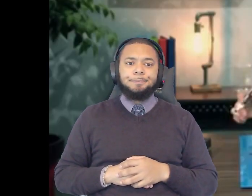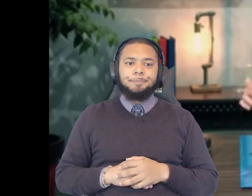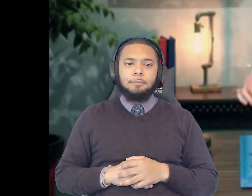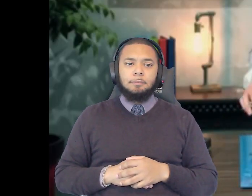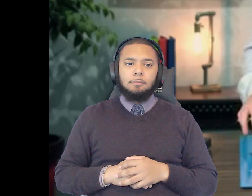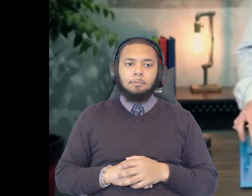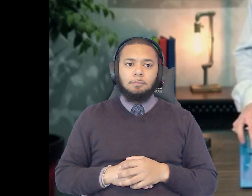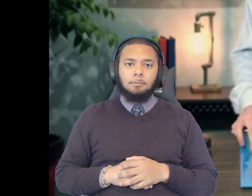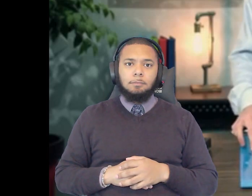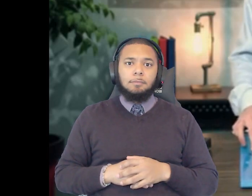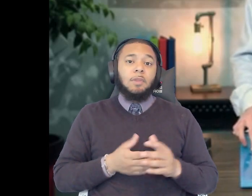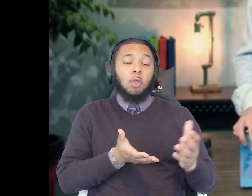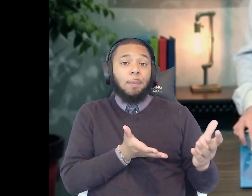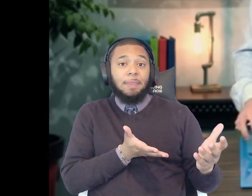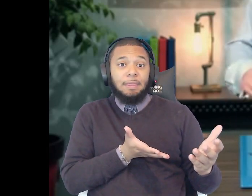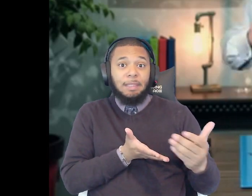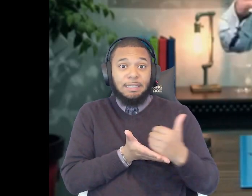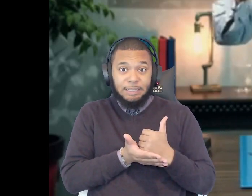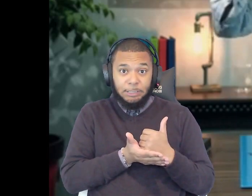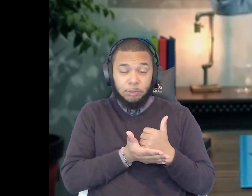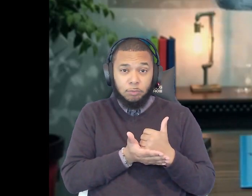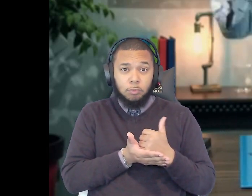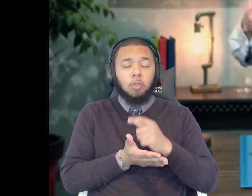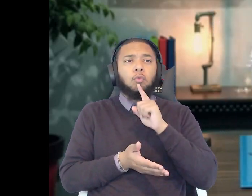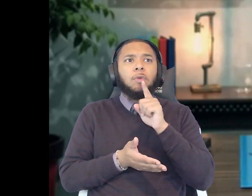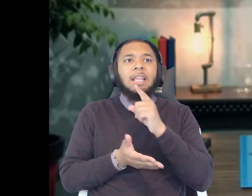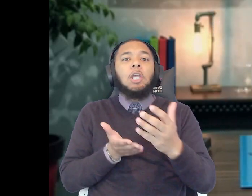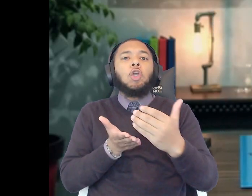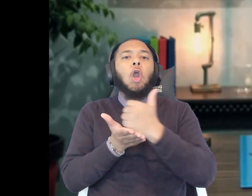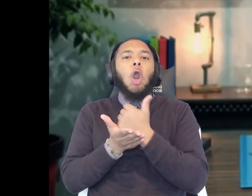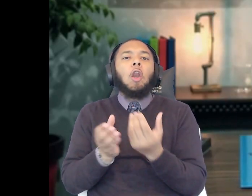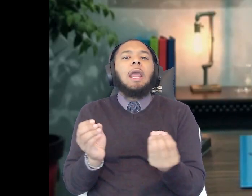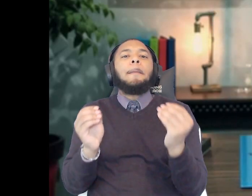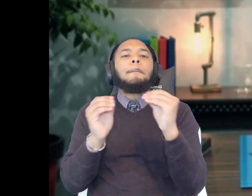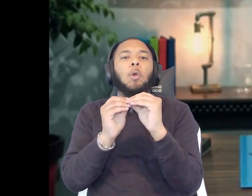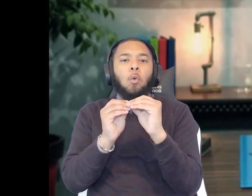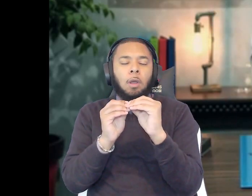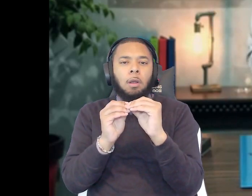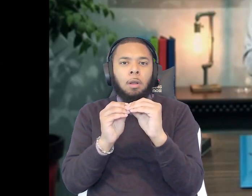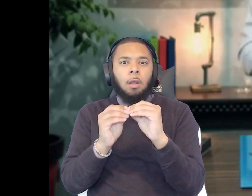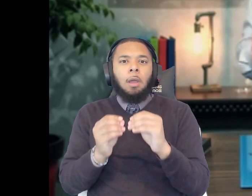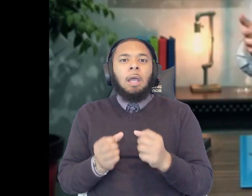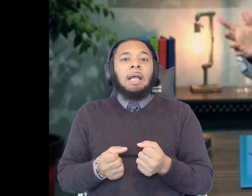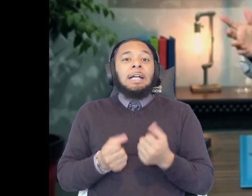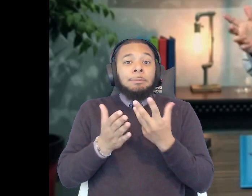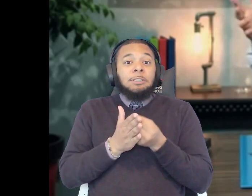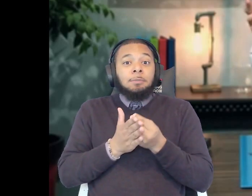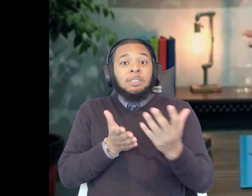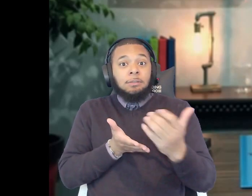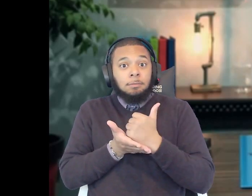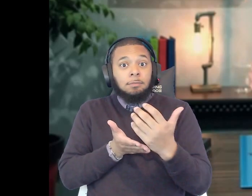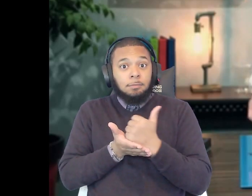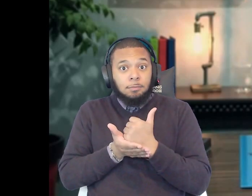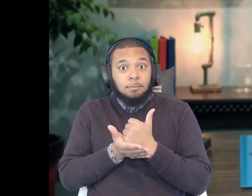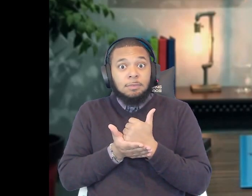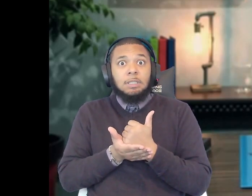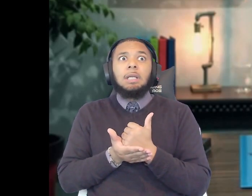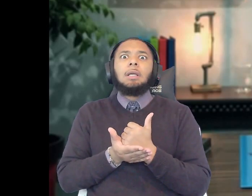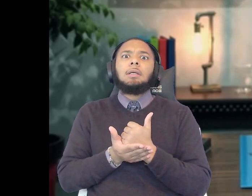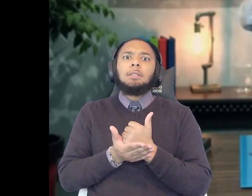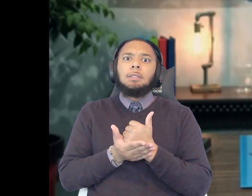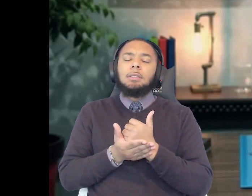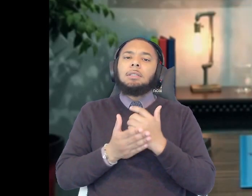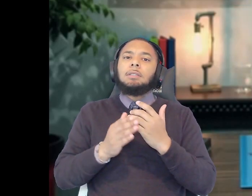Okay, so the yield, you're actually making more yield on this. The rate of return on this bond is actually a lot higher,